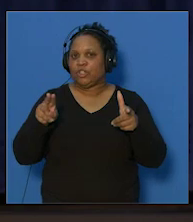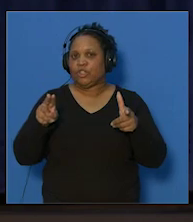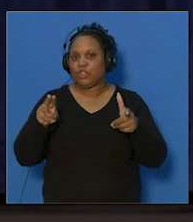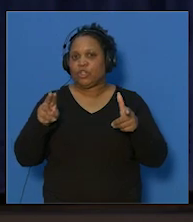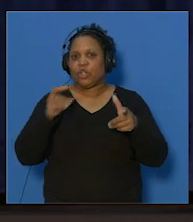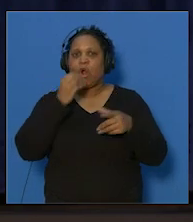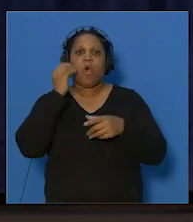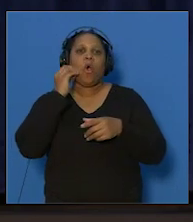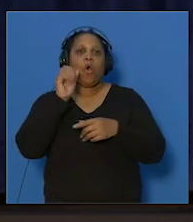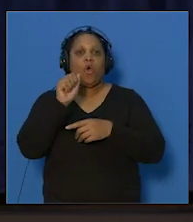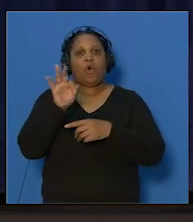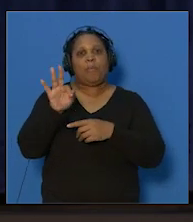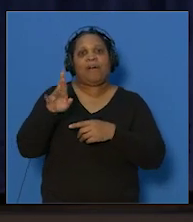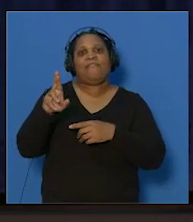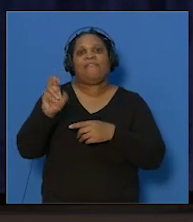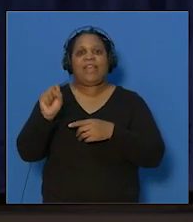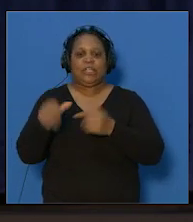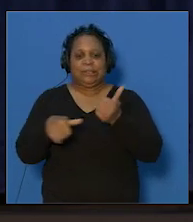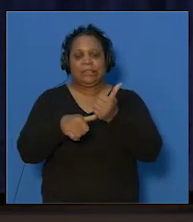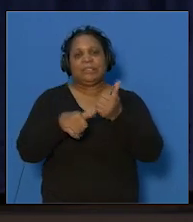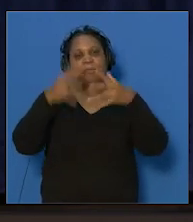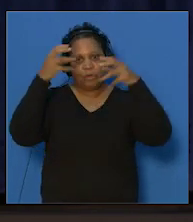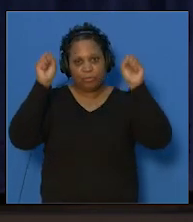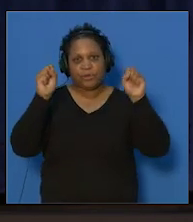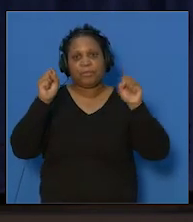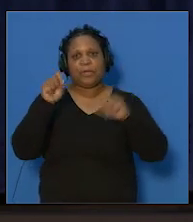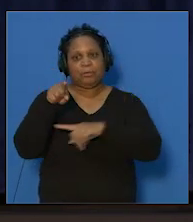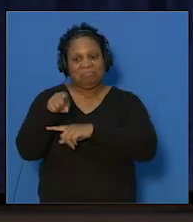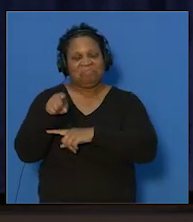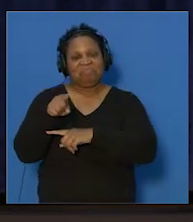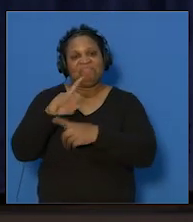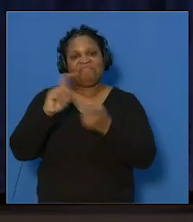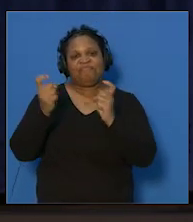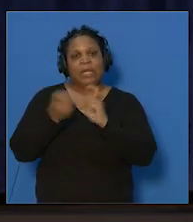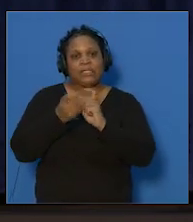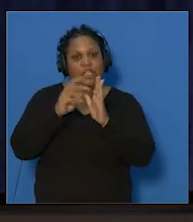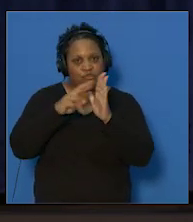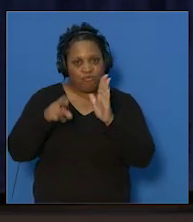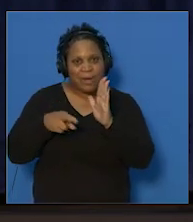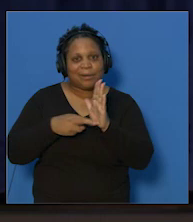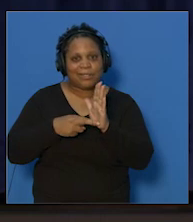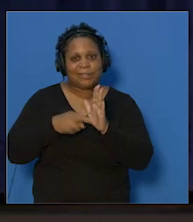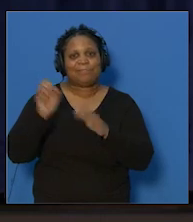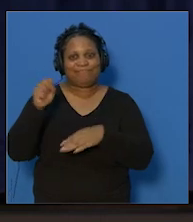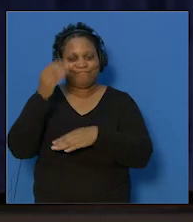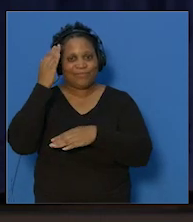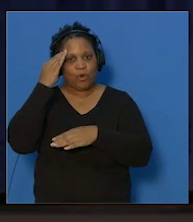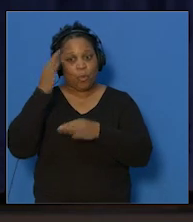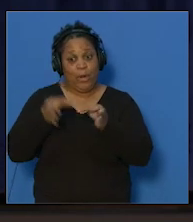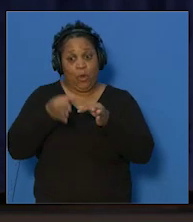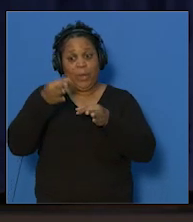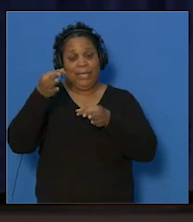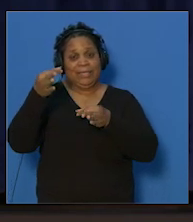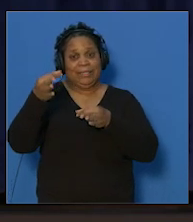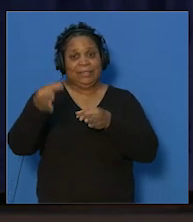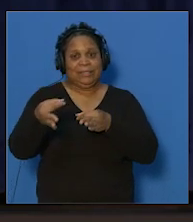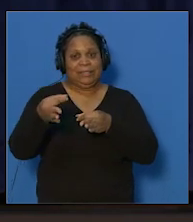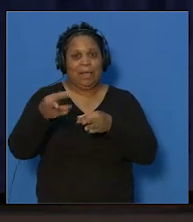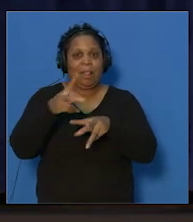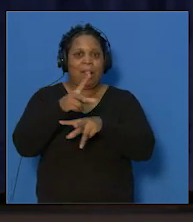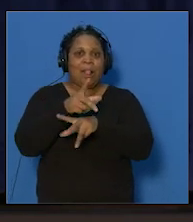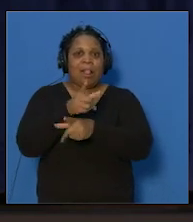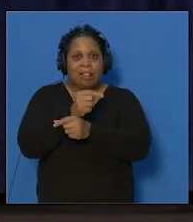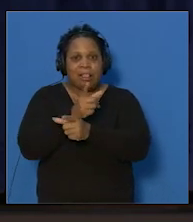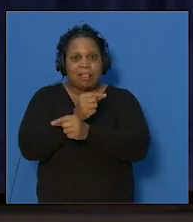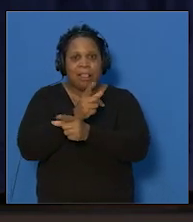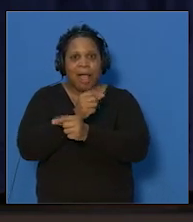Home Affairs, the Deputy Premier, has changed the regulations. We do know that we extended the consumption of lobsters for